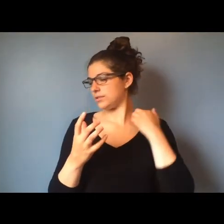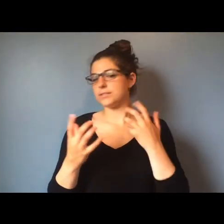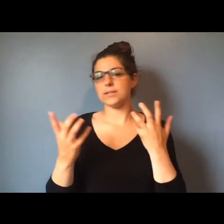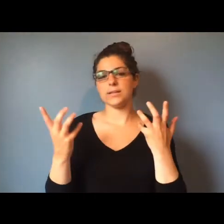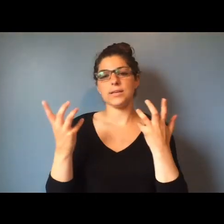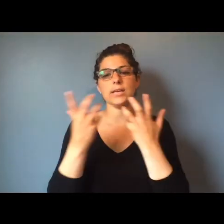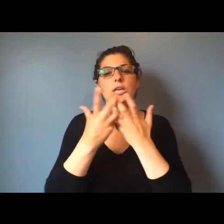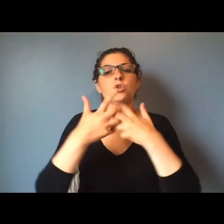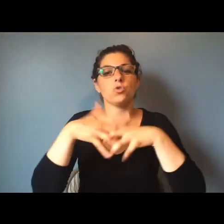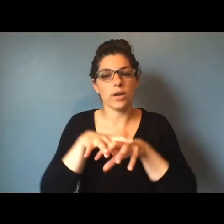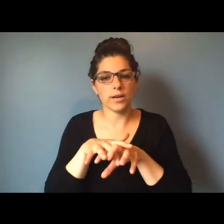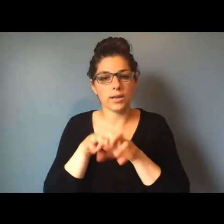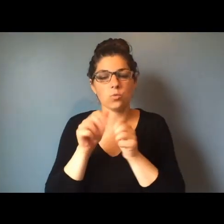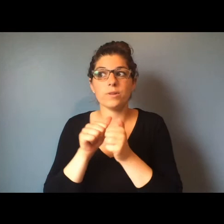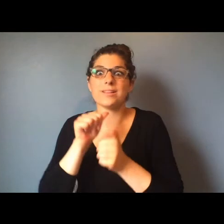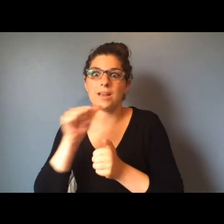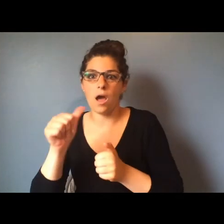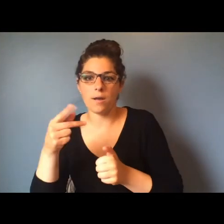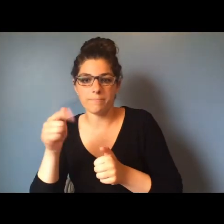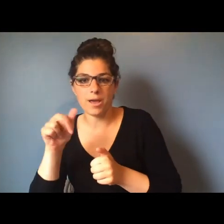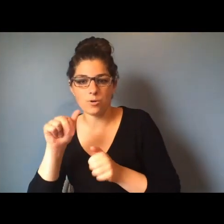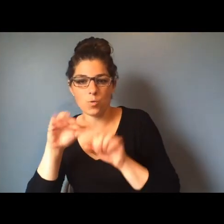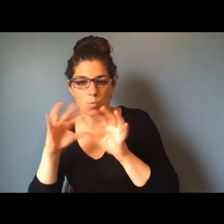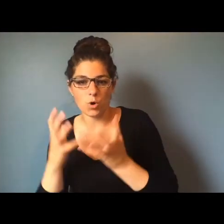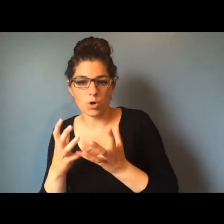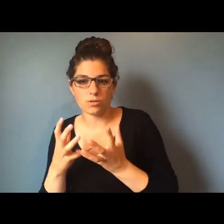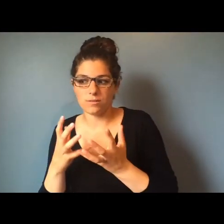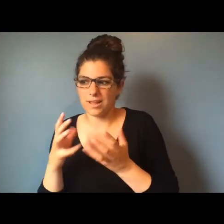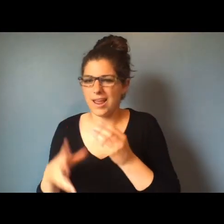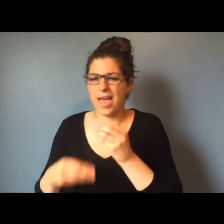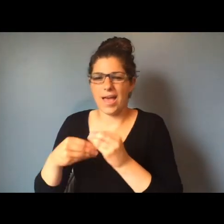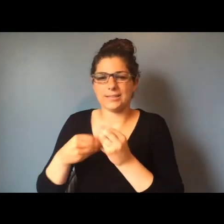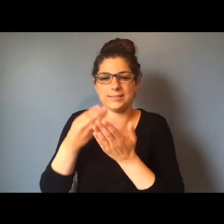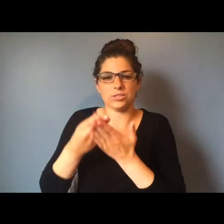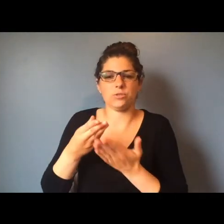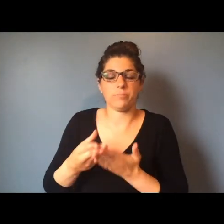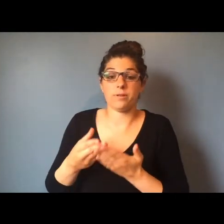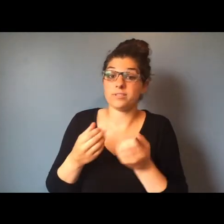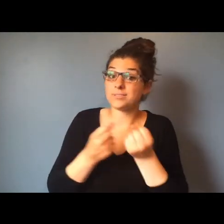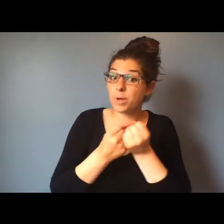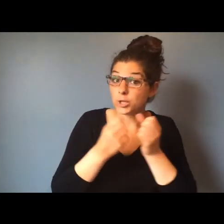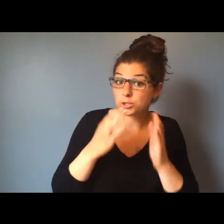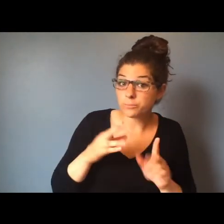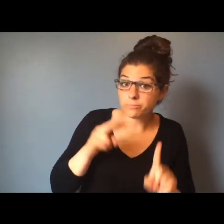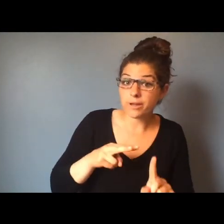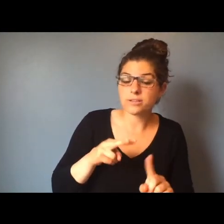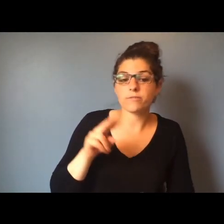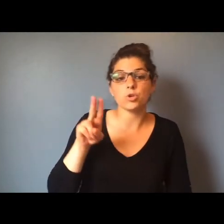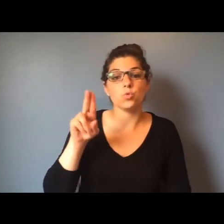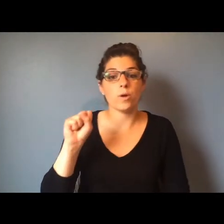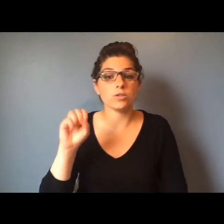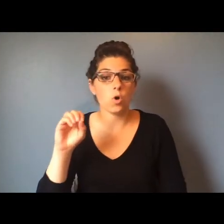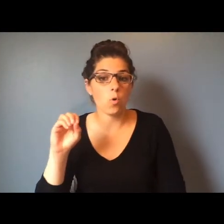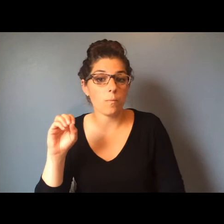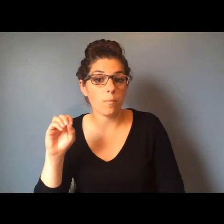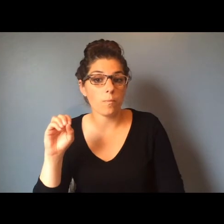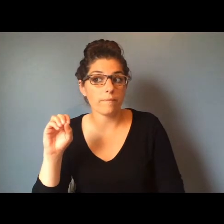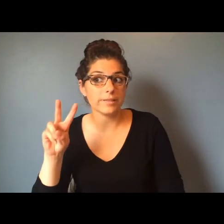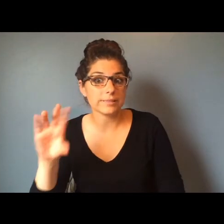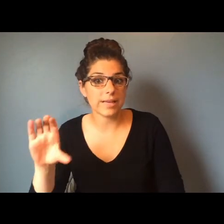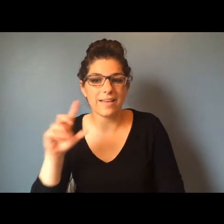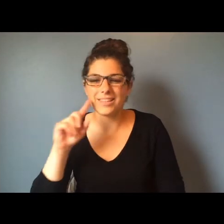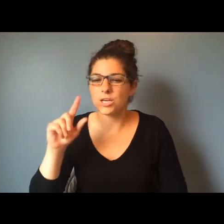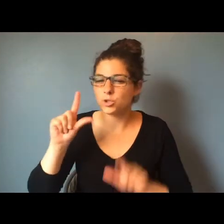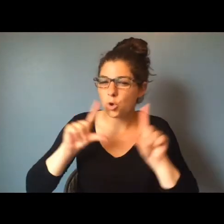with the non-para world. I think that adds legitimacy, whether it's from a sponsorship perspective or, you know, USOPC. I think the